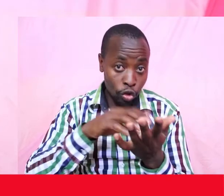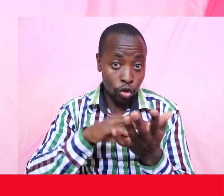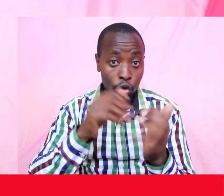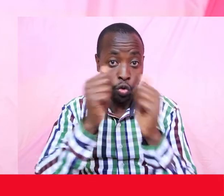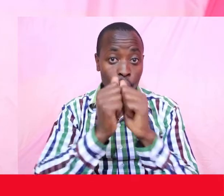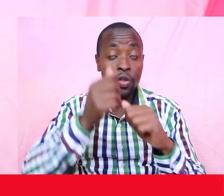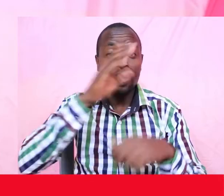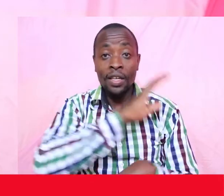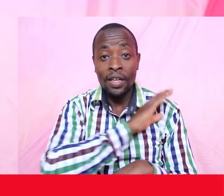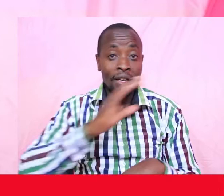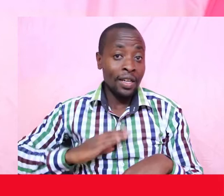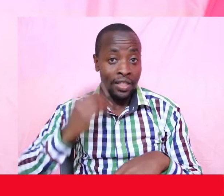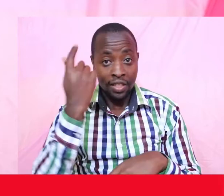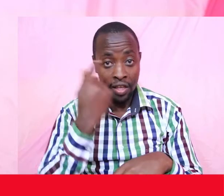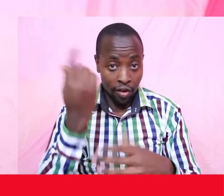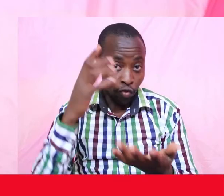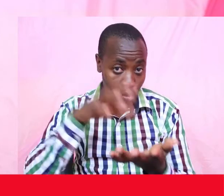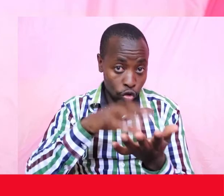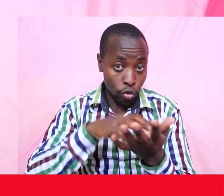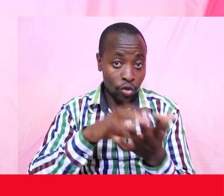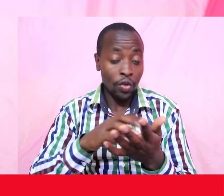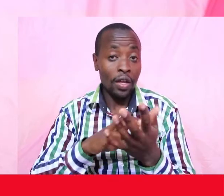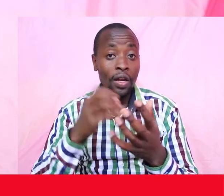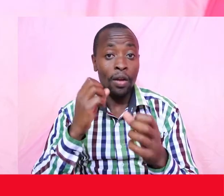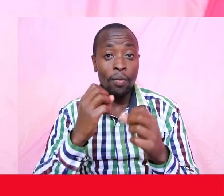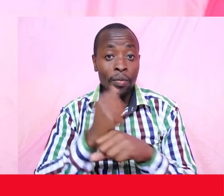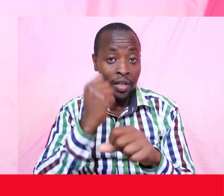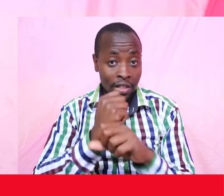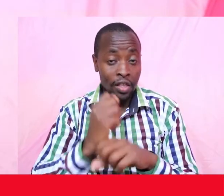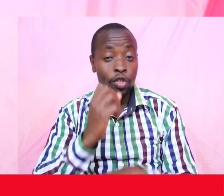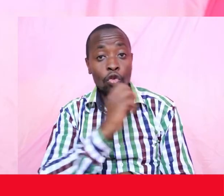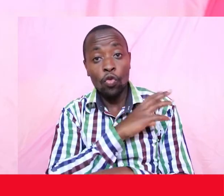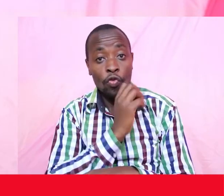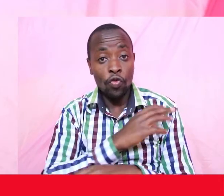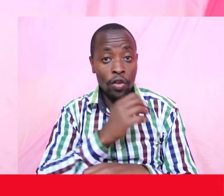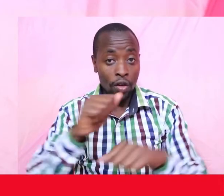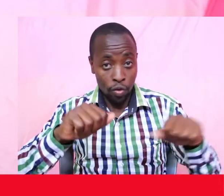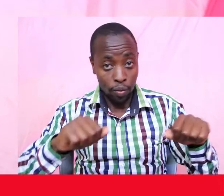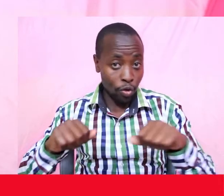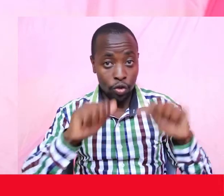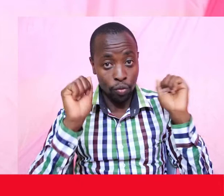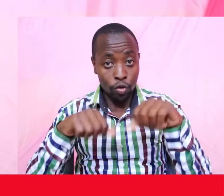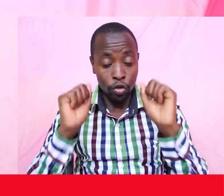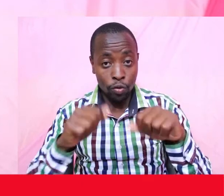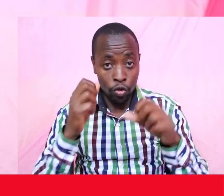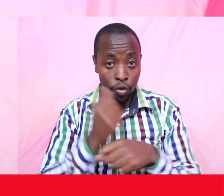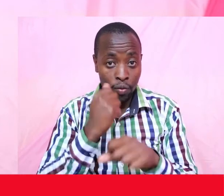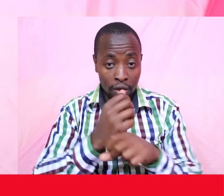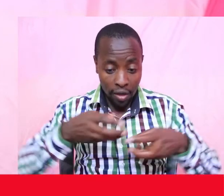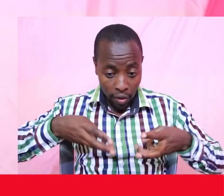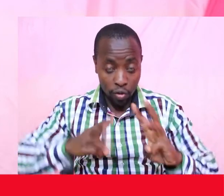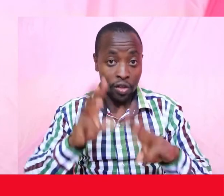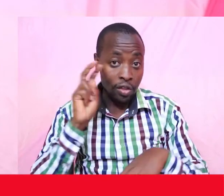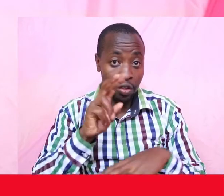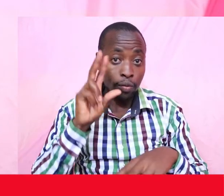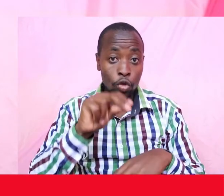Every circumstance and situation in life that scares us, if we put it to the master, he is able to make a way where there